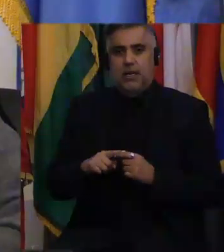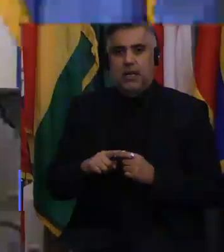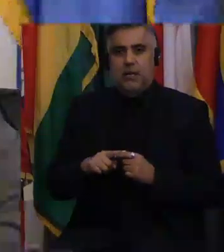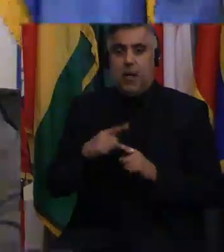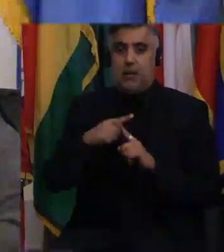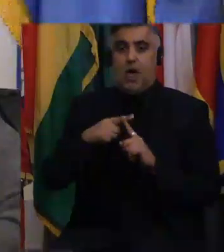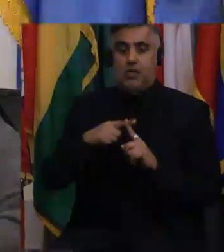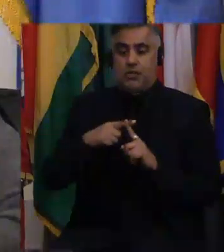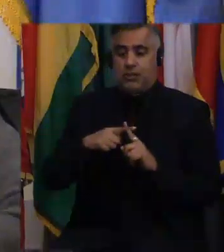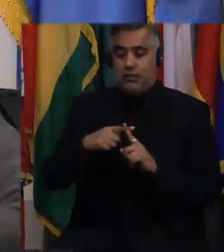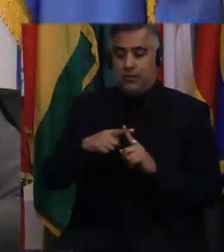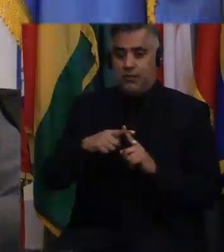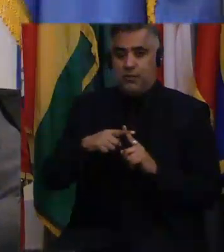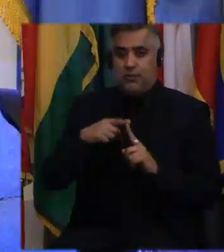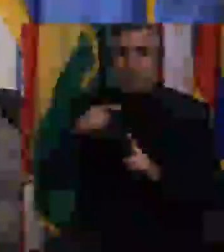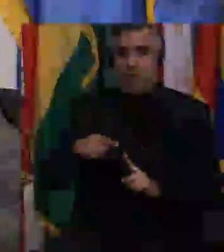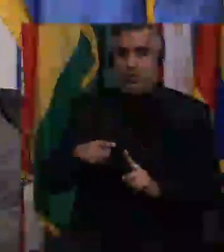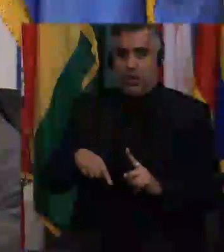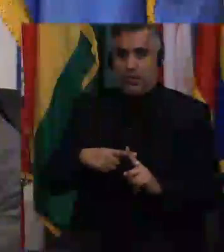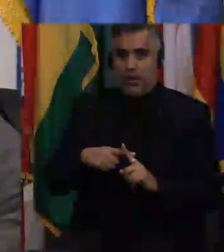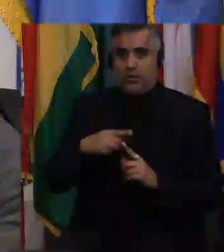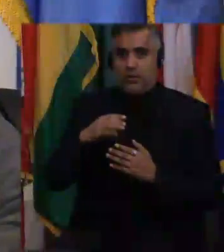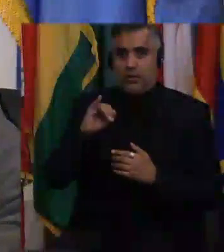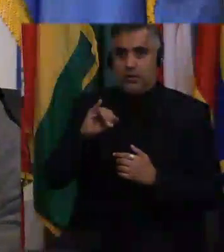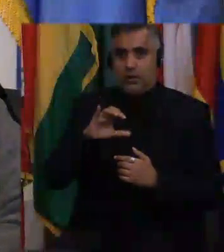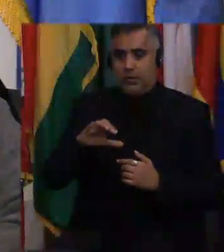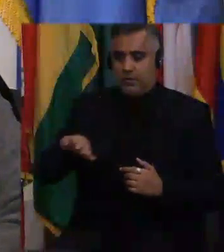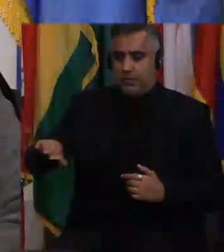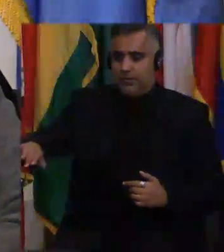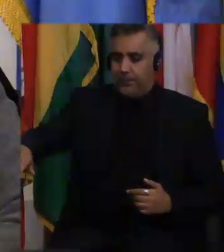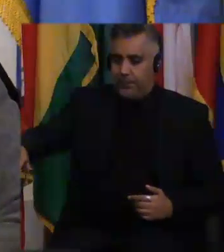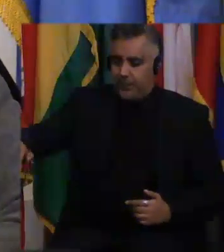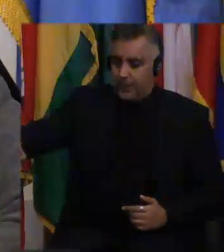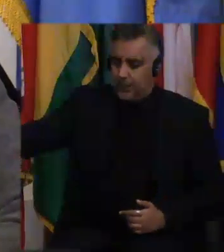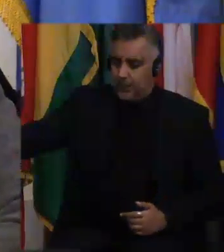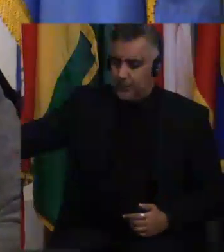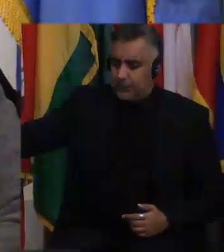a positive point about the Istanbul Convention. Thank you.